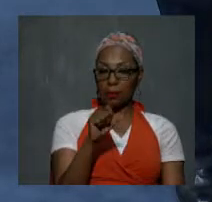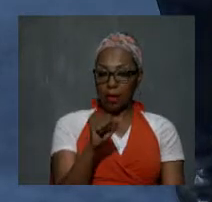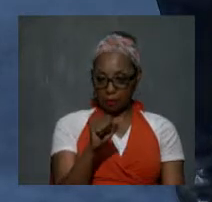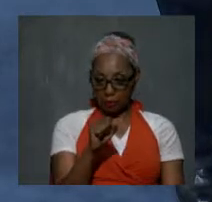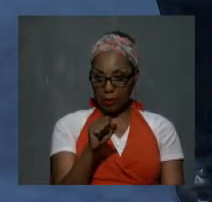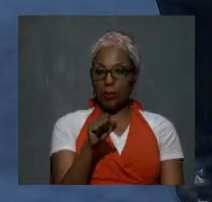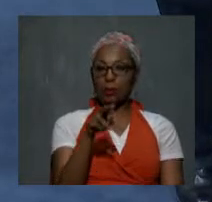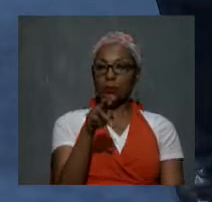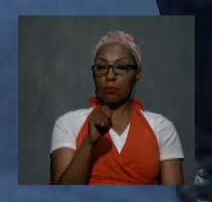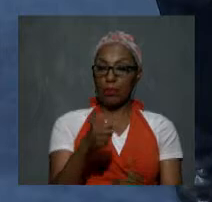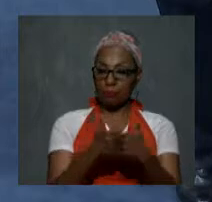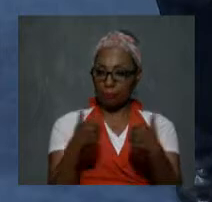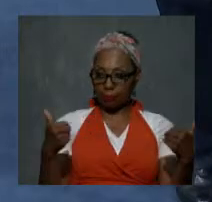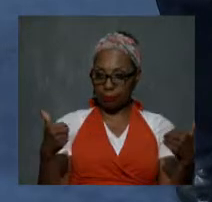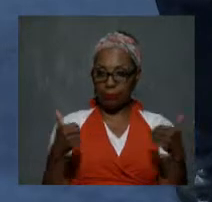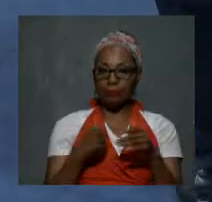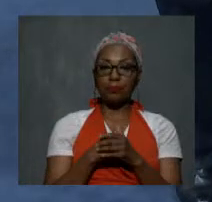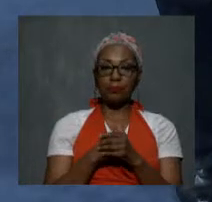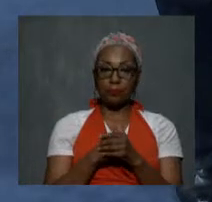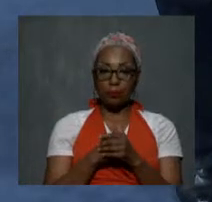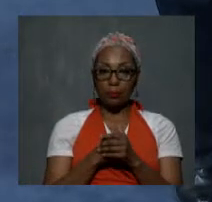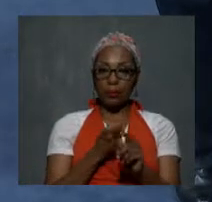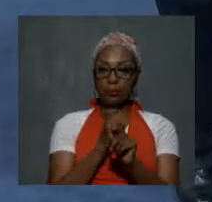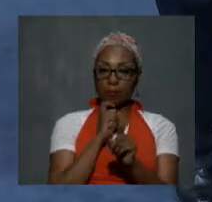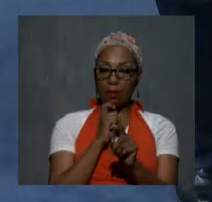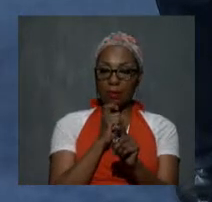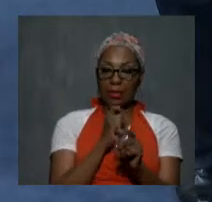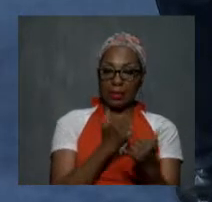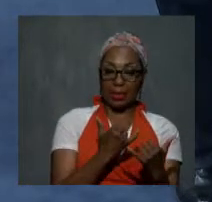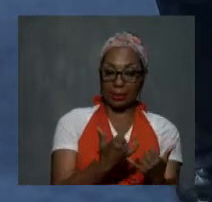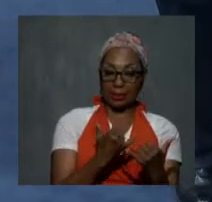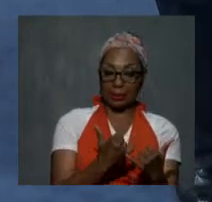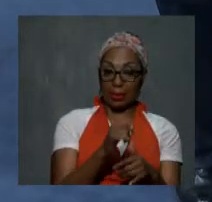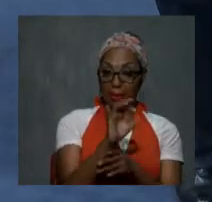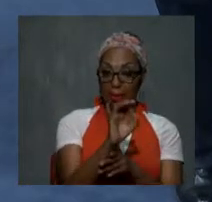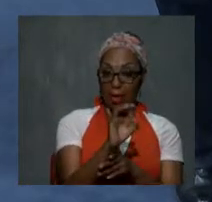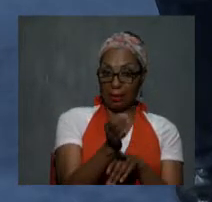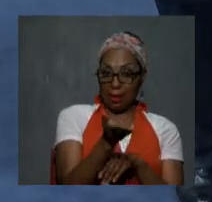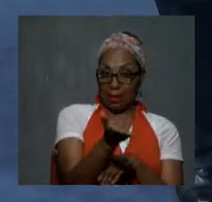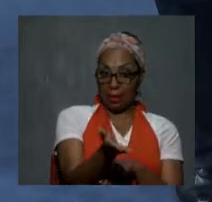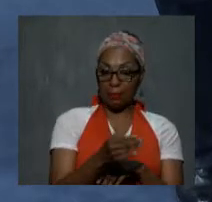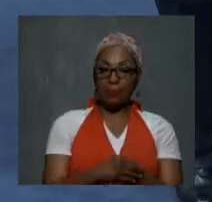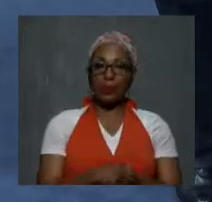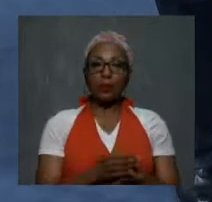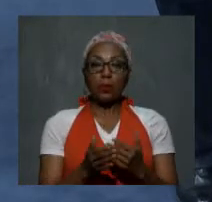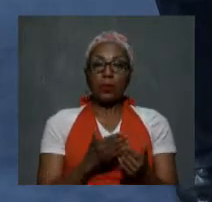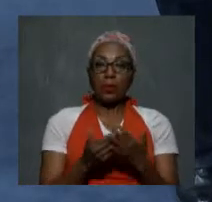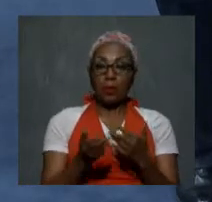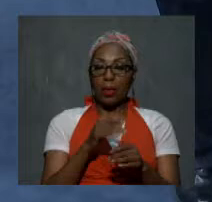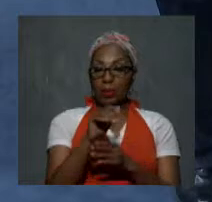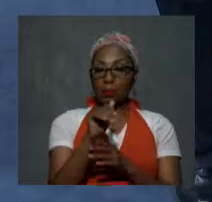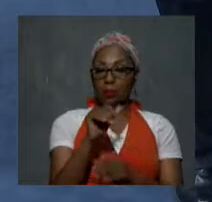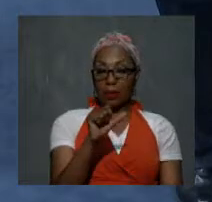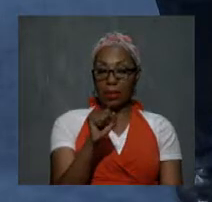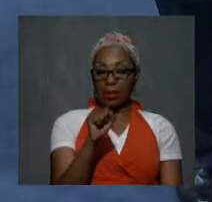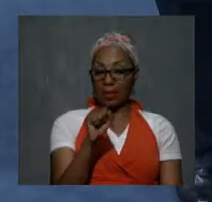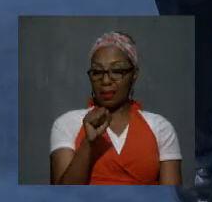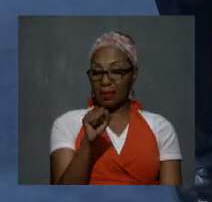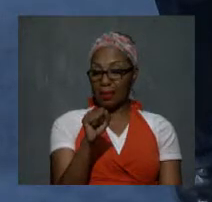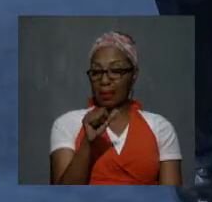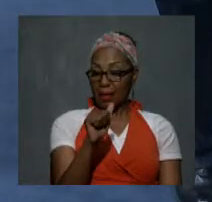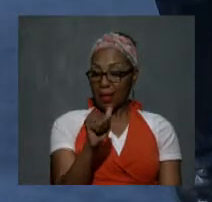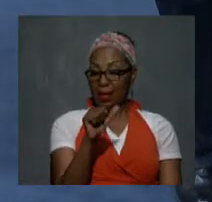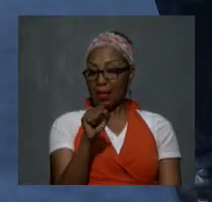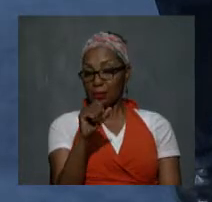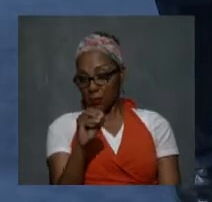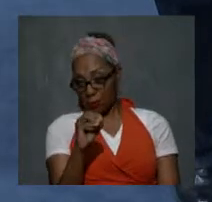be re-subdivided out of the existing 9 that are there. So the ASO building on the